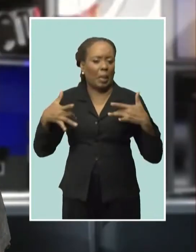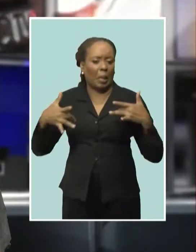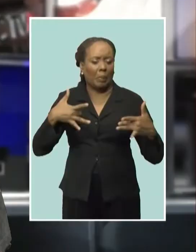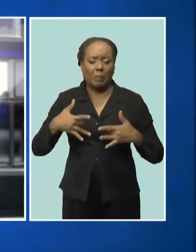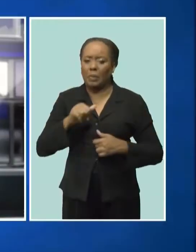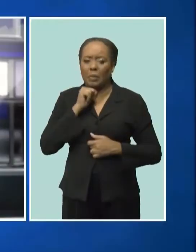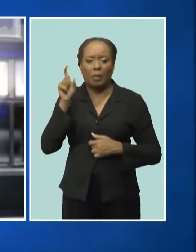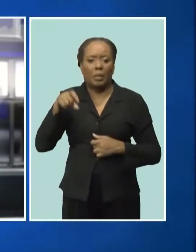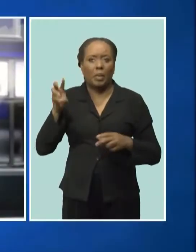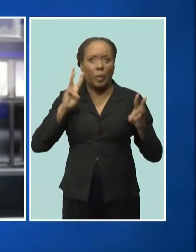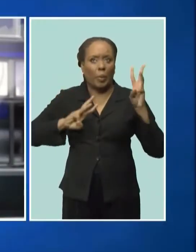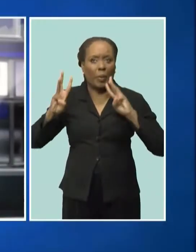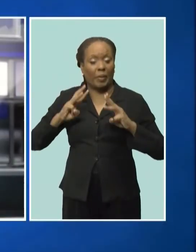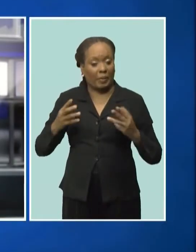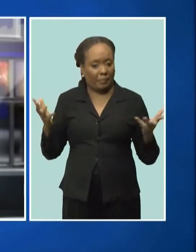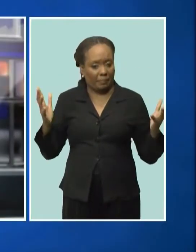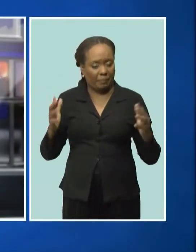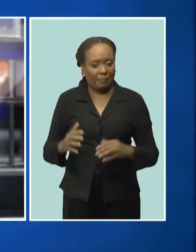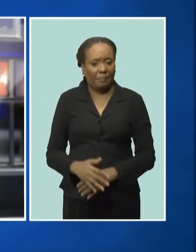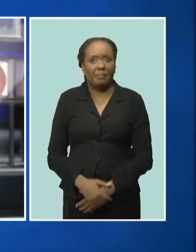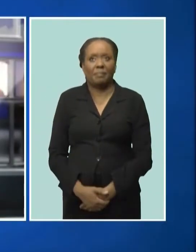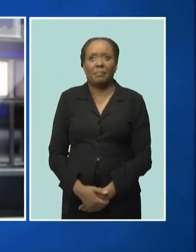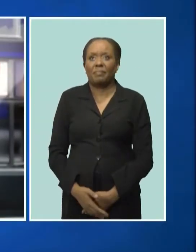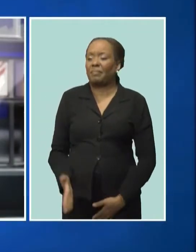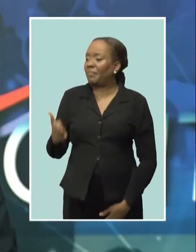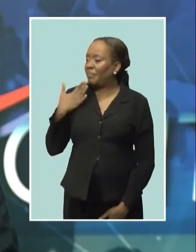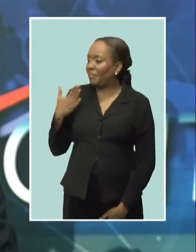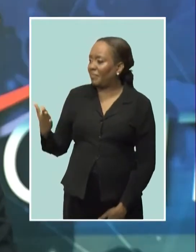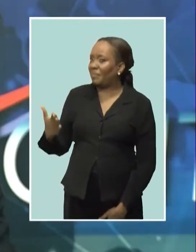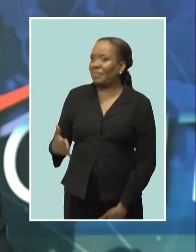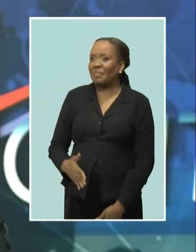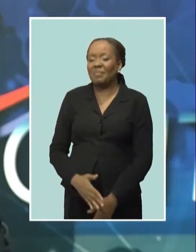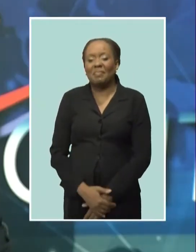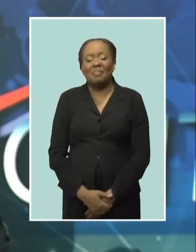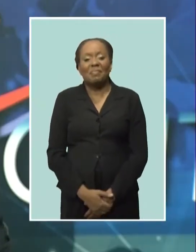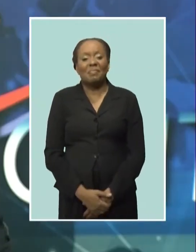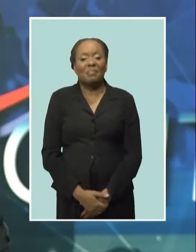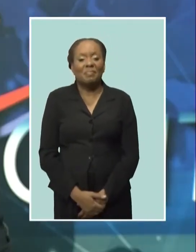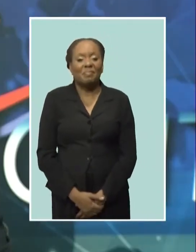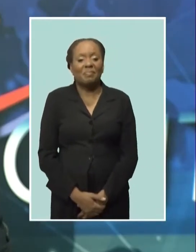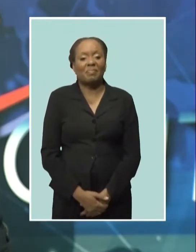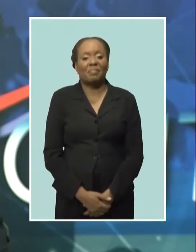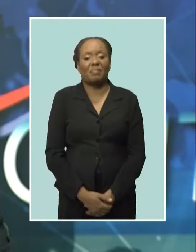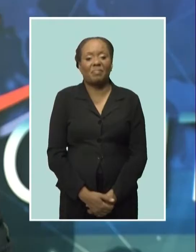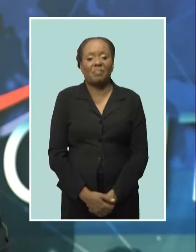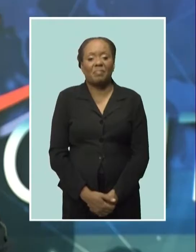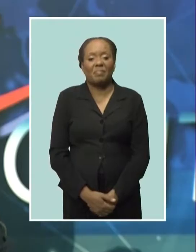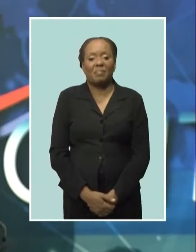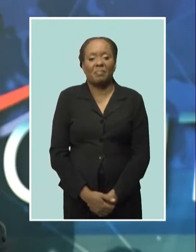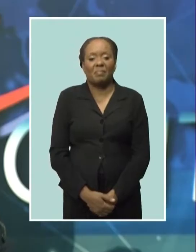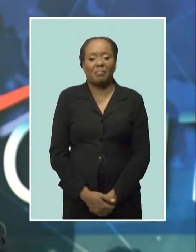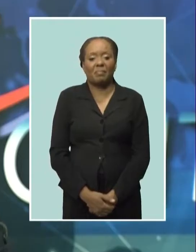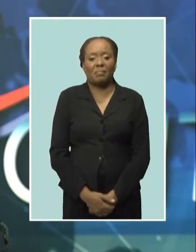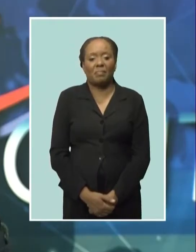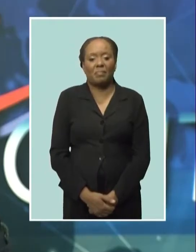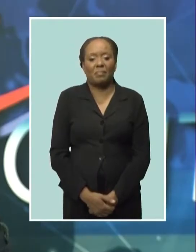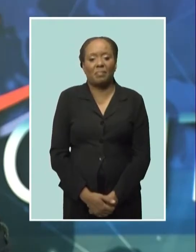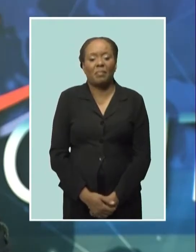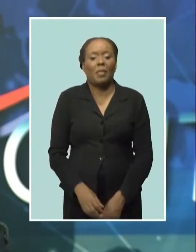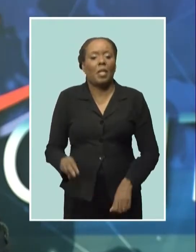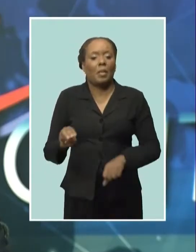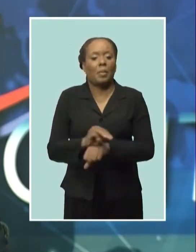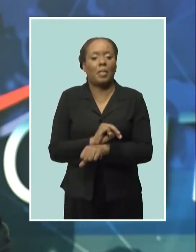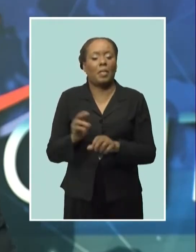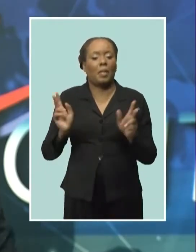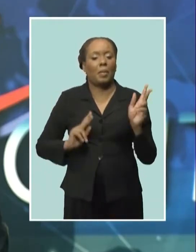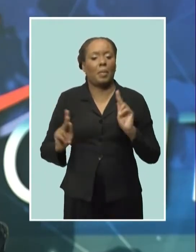this time. Pearson? Wendy, thank you. The Ministry of Health and People Empowerment is not waiting until the last minute to